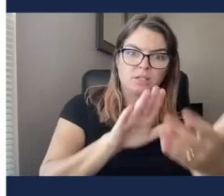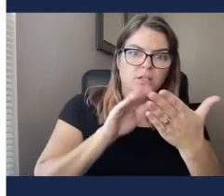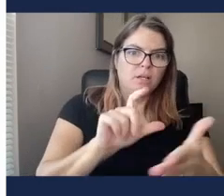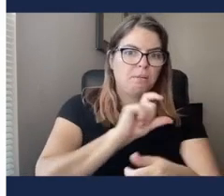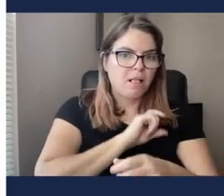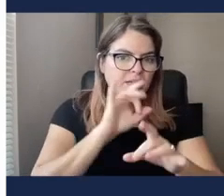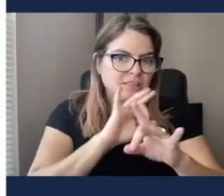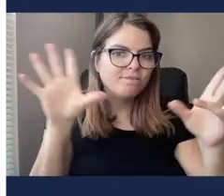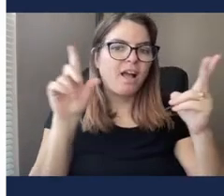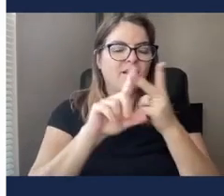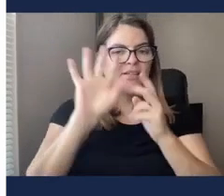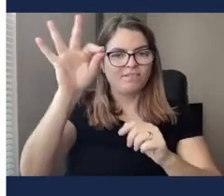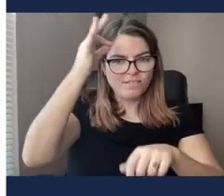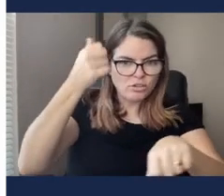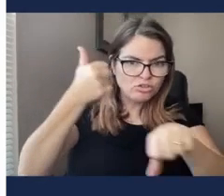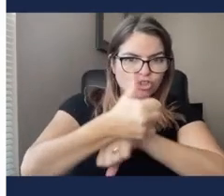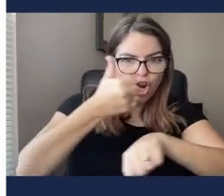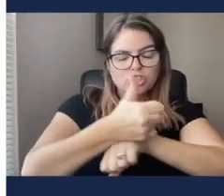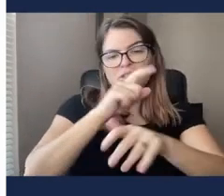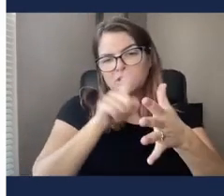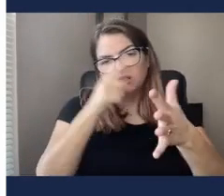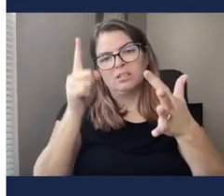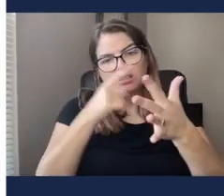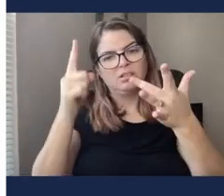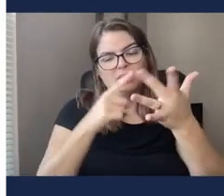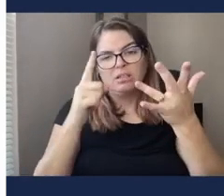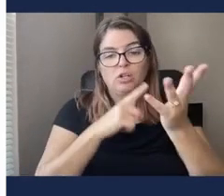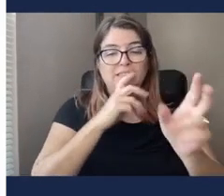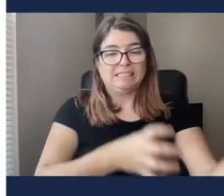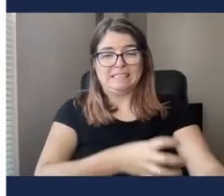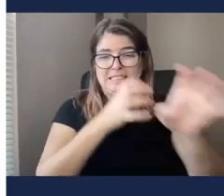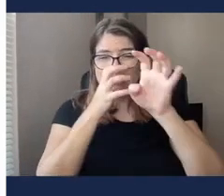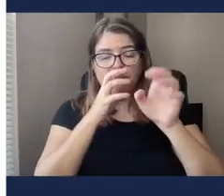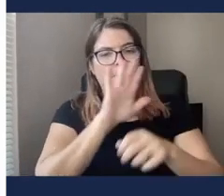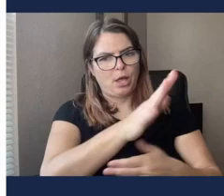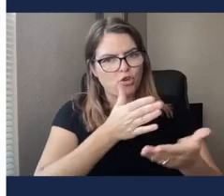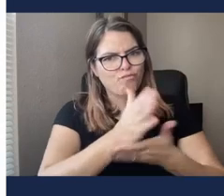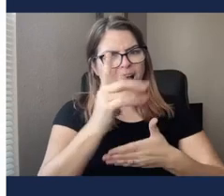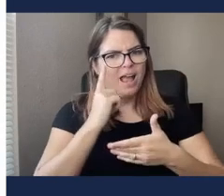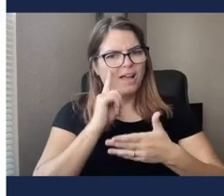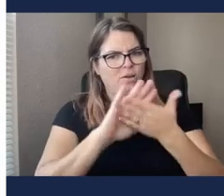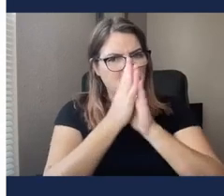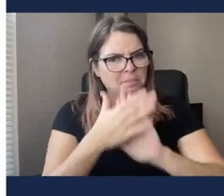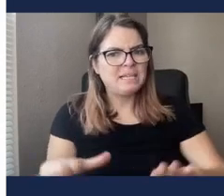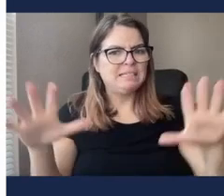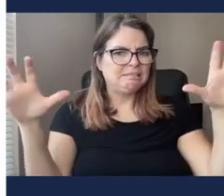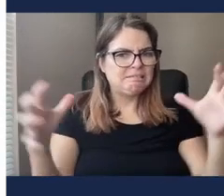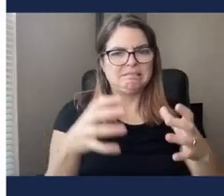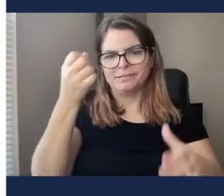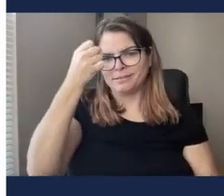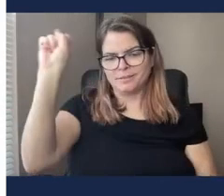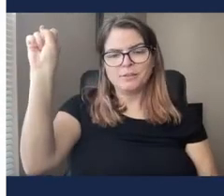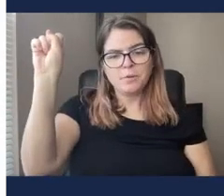facing federal charges, they were facing all sorts of crackdowns on their right to peaceful assembly, because they were trying